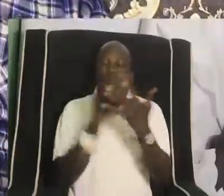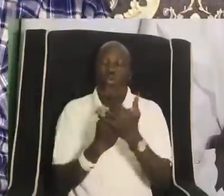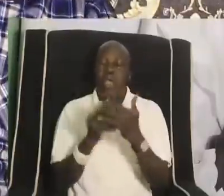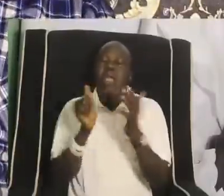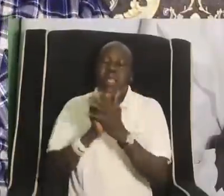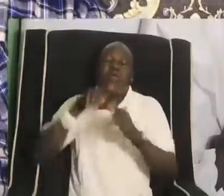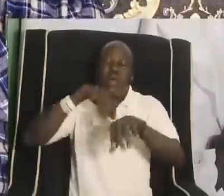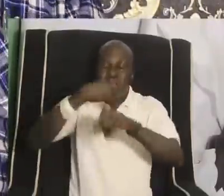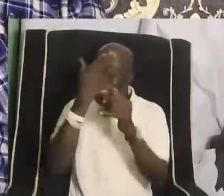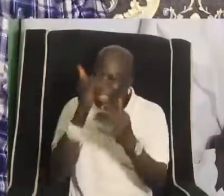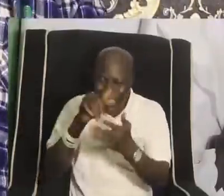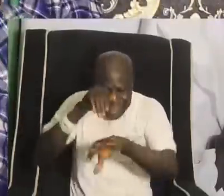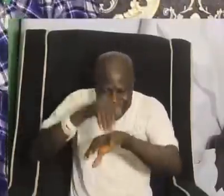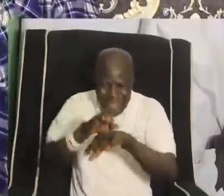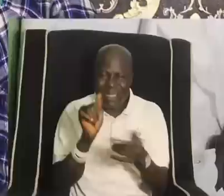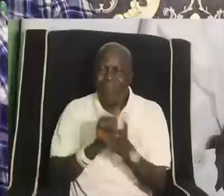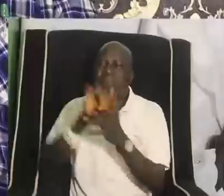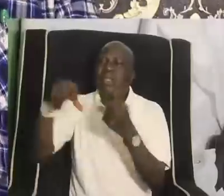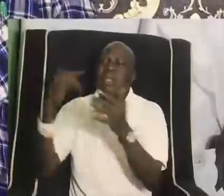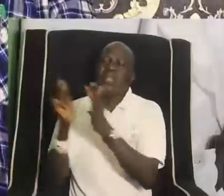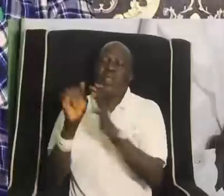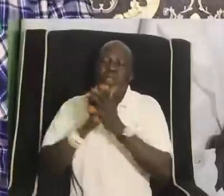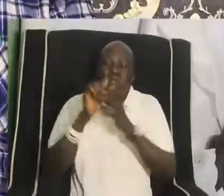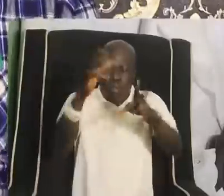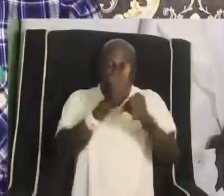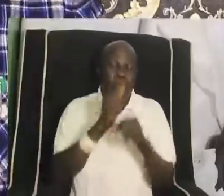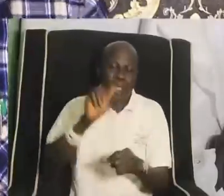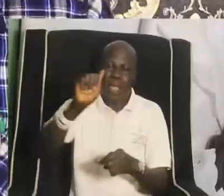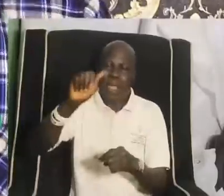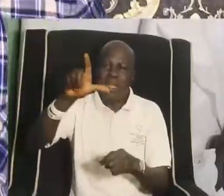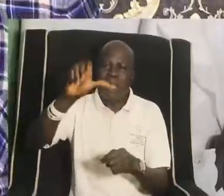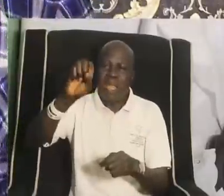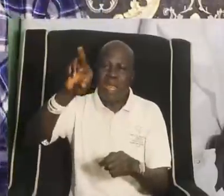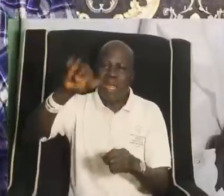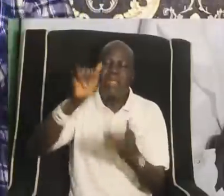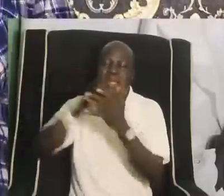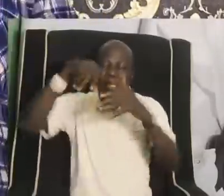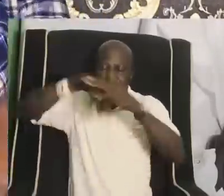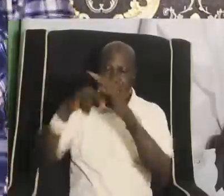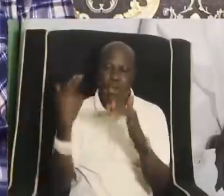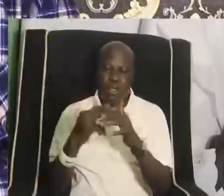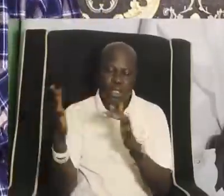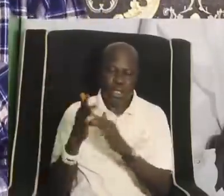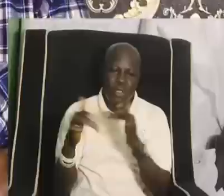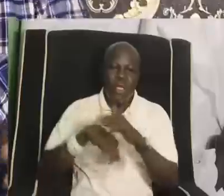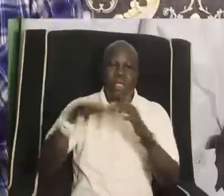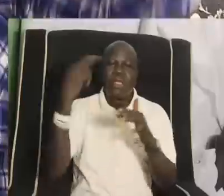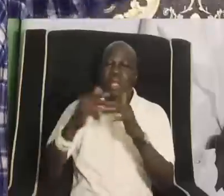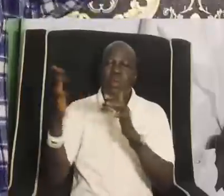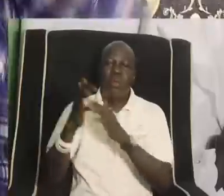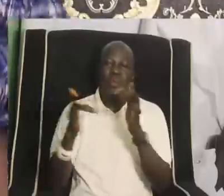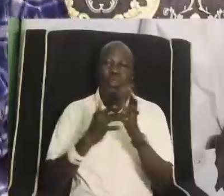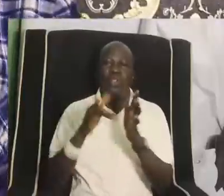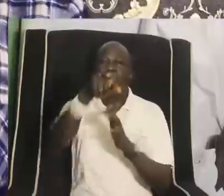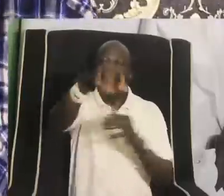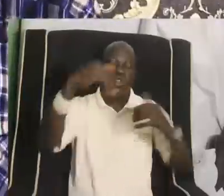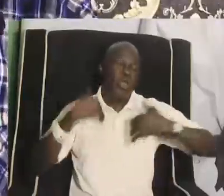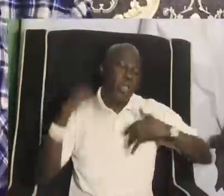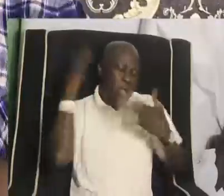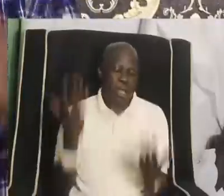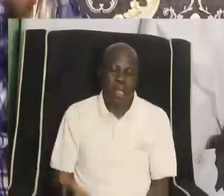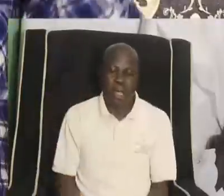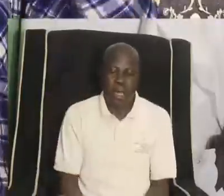ti send there. That's how you send it. Ibe na lo ti gba lati. En daru abaya. In the name of Jesus. Ani wa